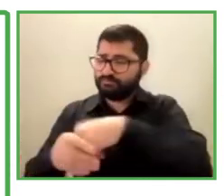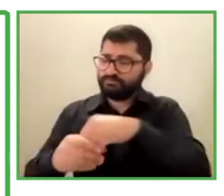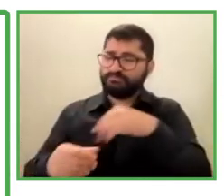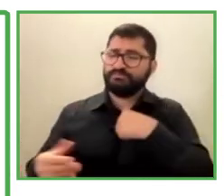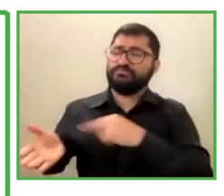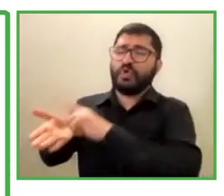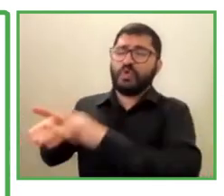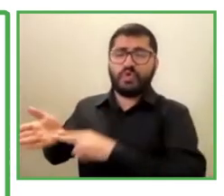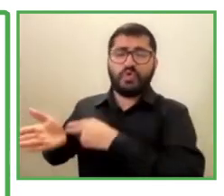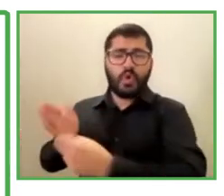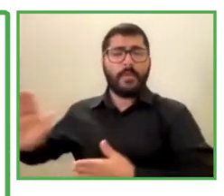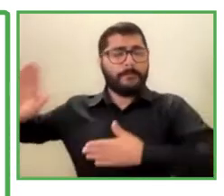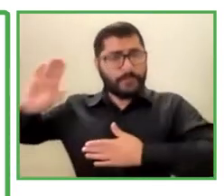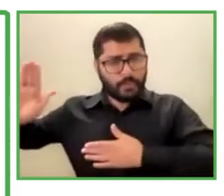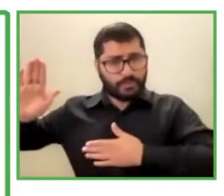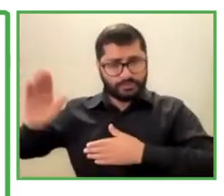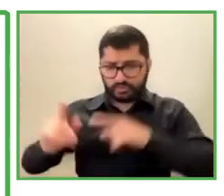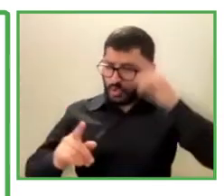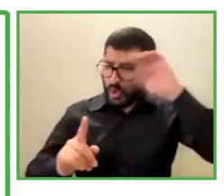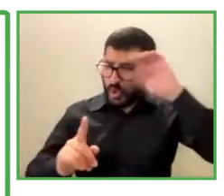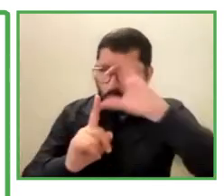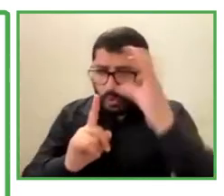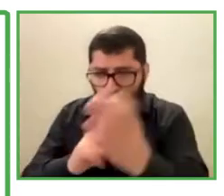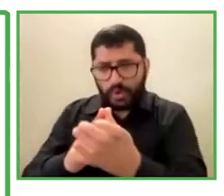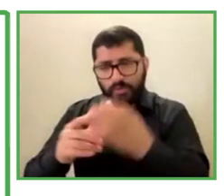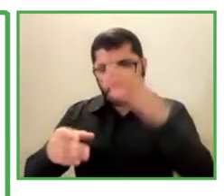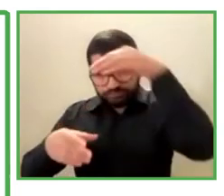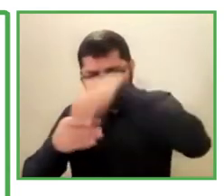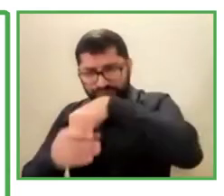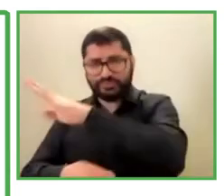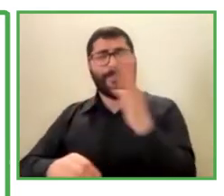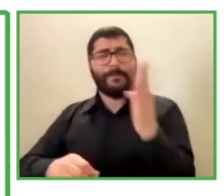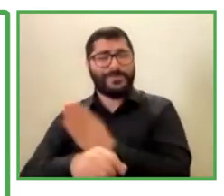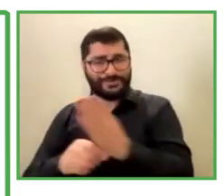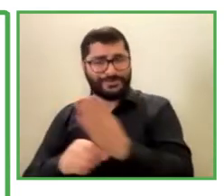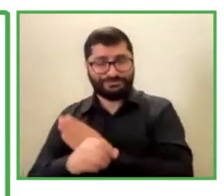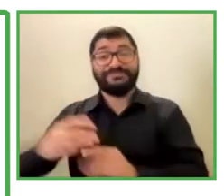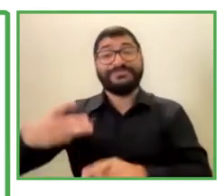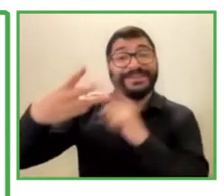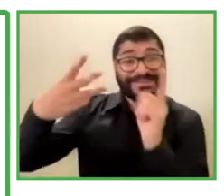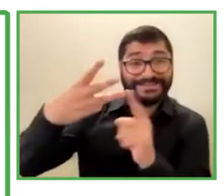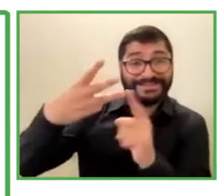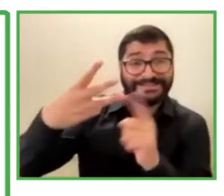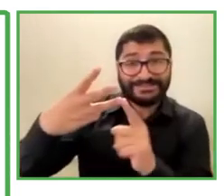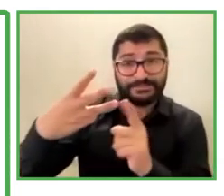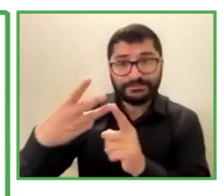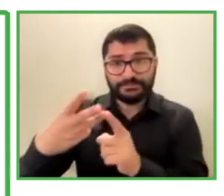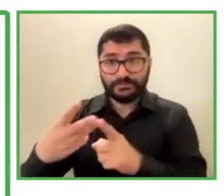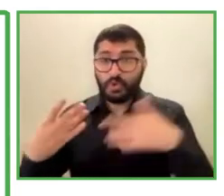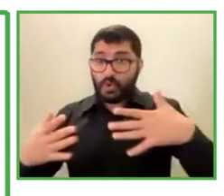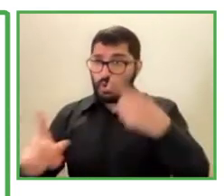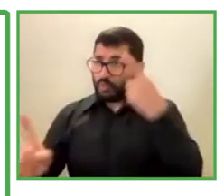the work of the culture of the company, and also to employ.